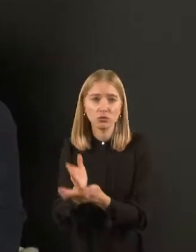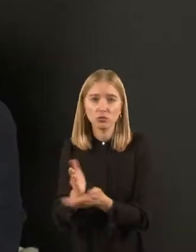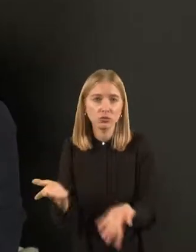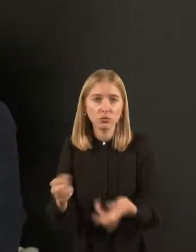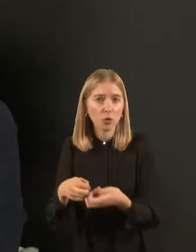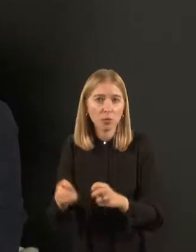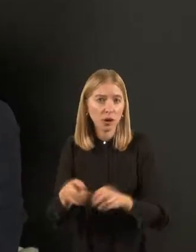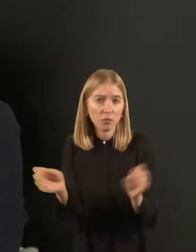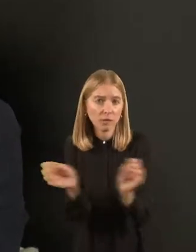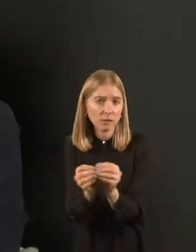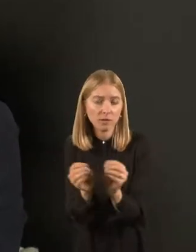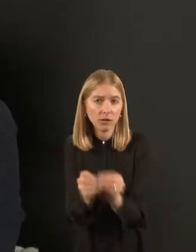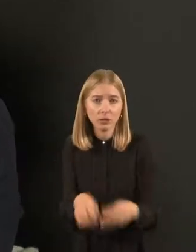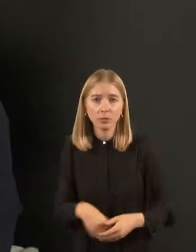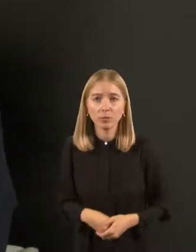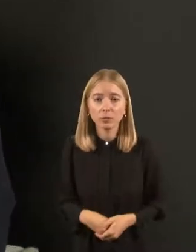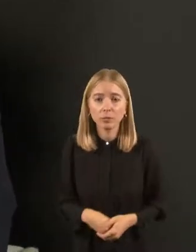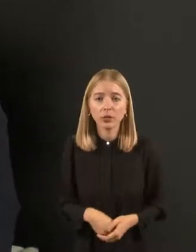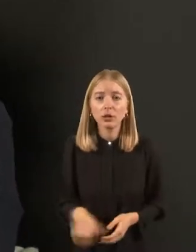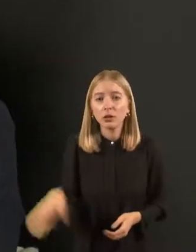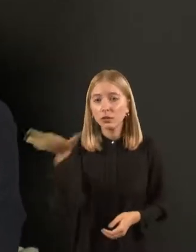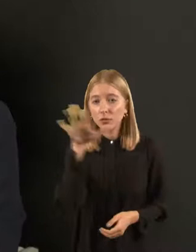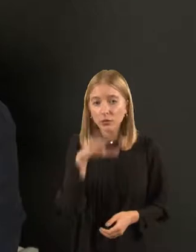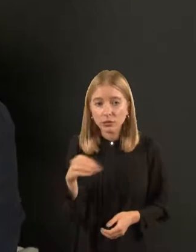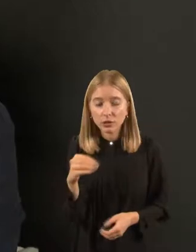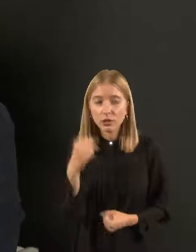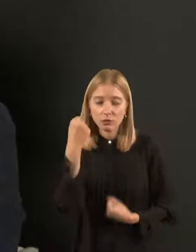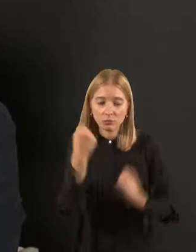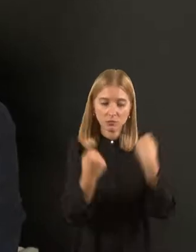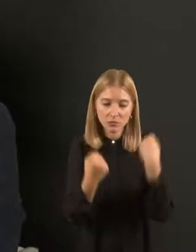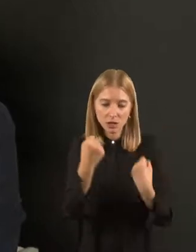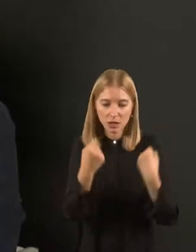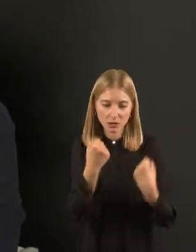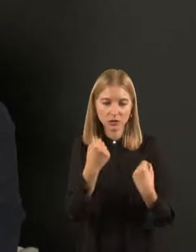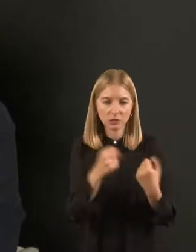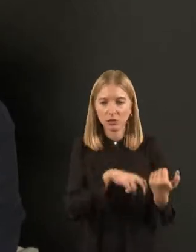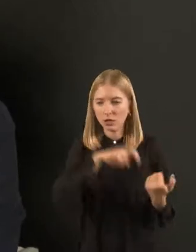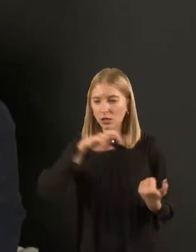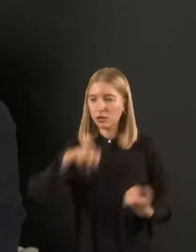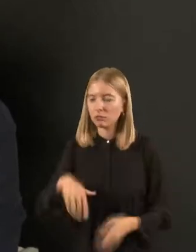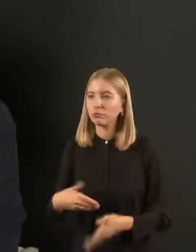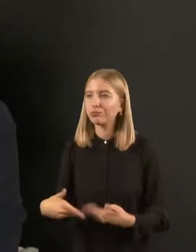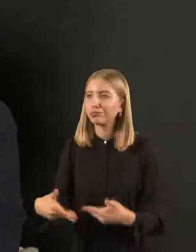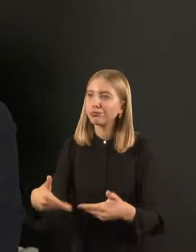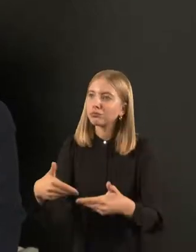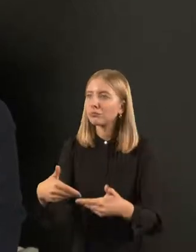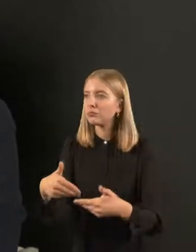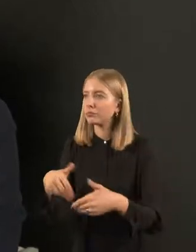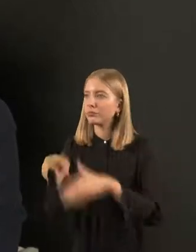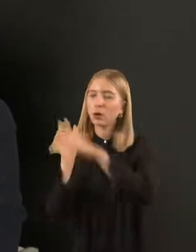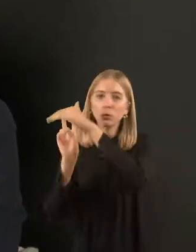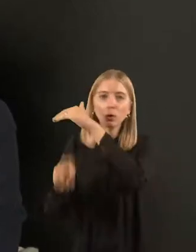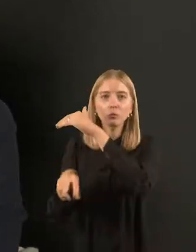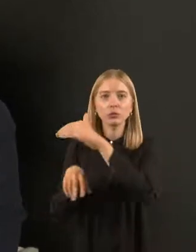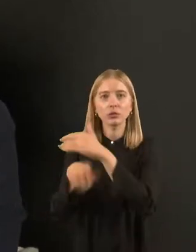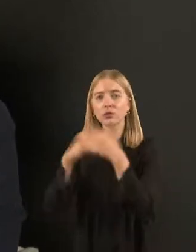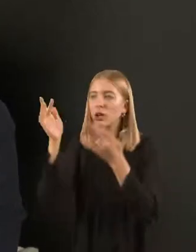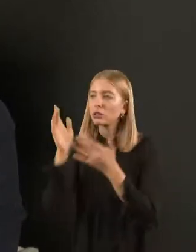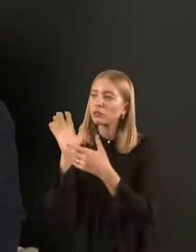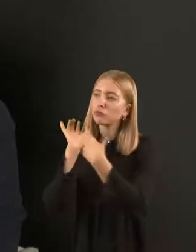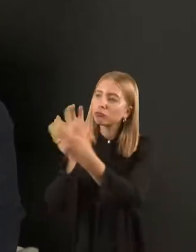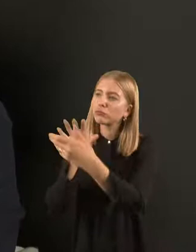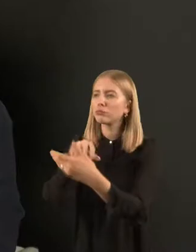I would echo the words of the minister by saying that we are just not